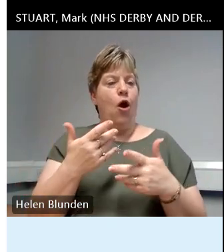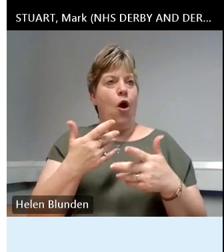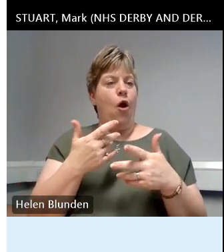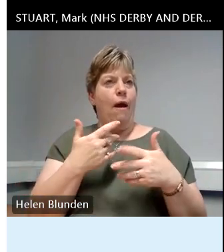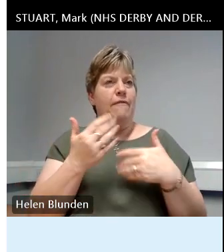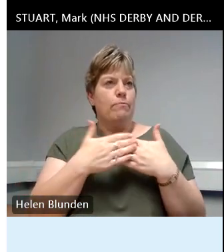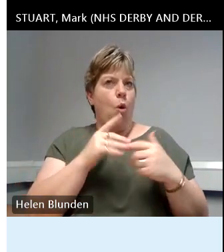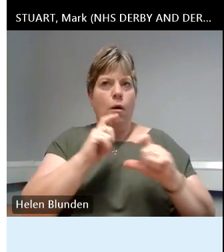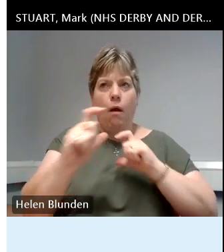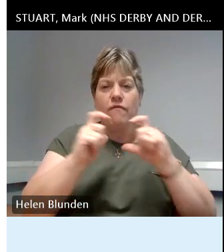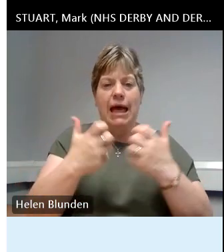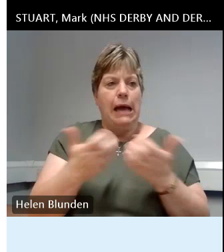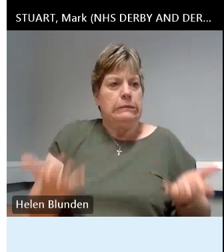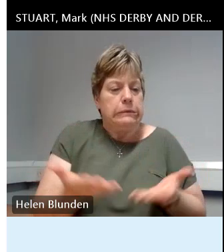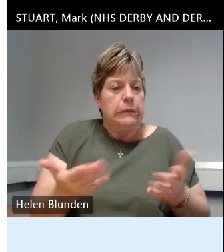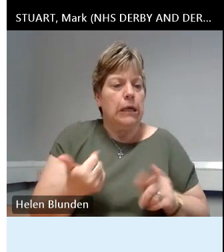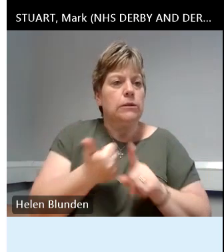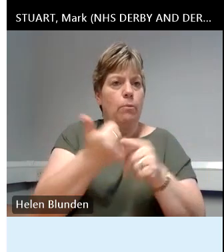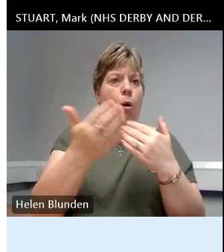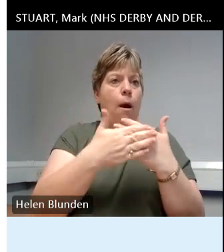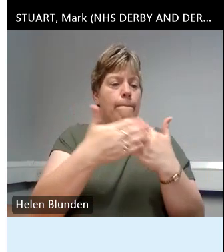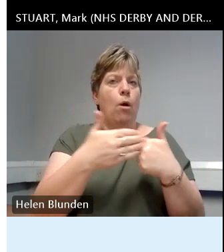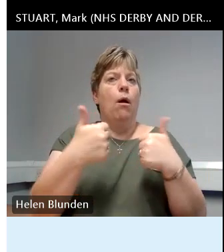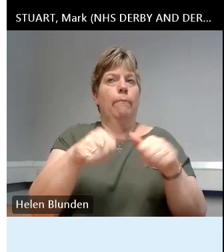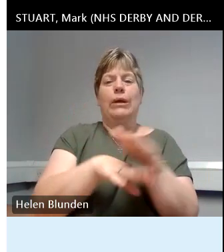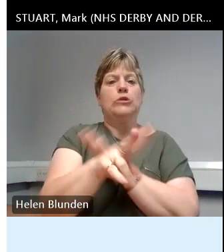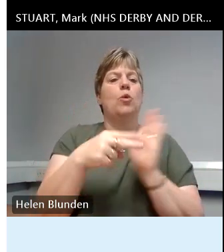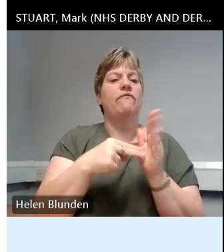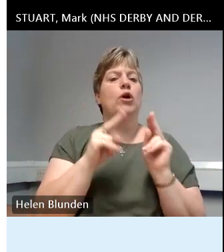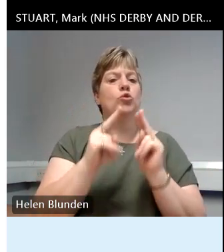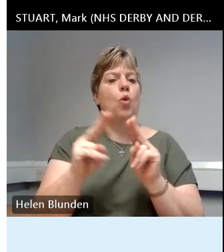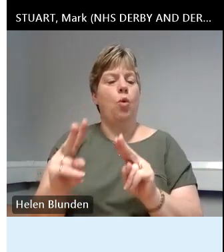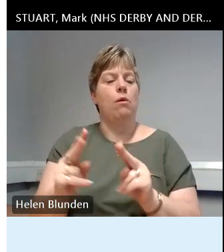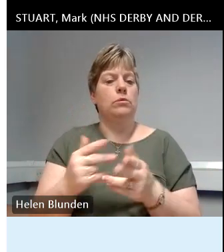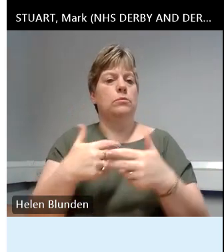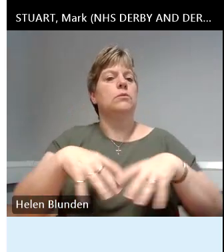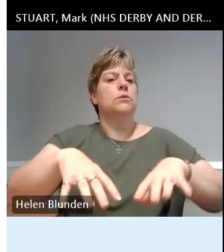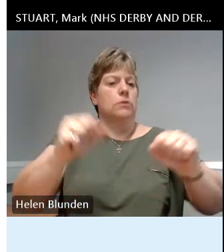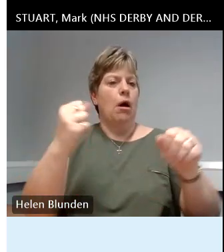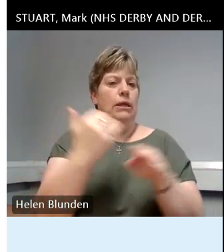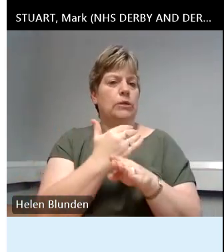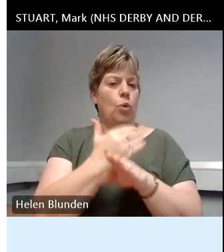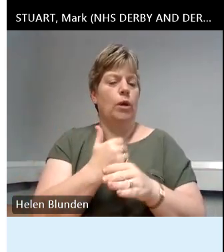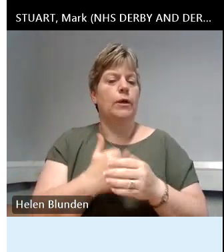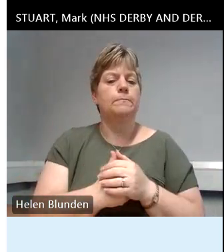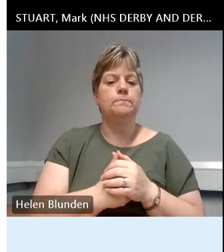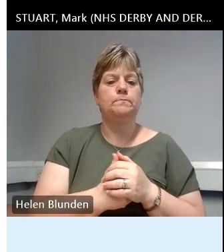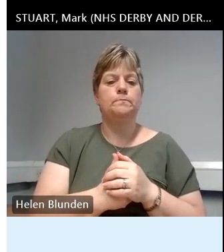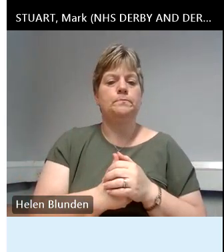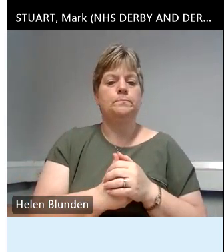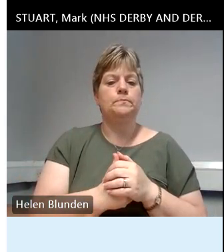we encourage and support more patients to use virtual wards are clearly starting to work.